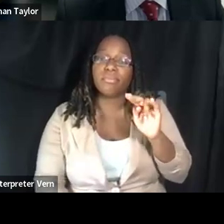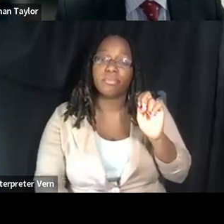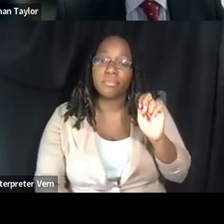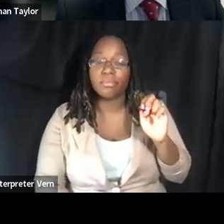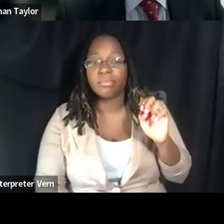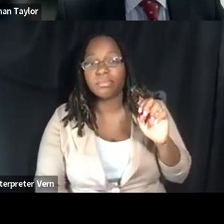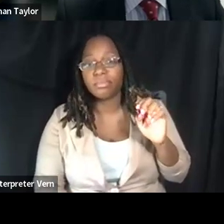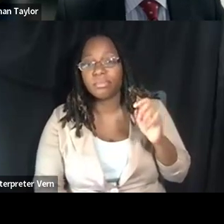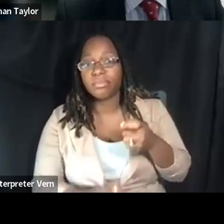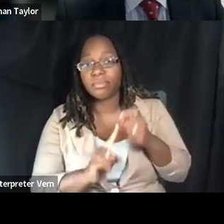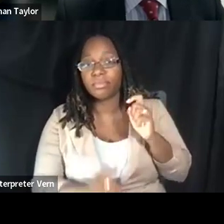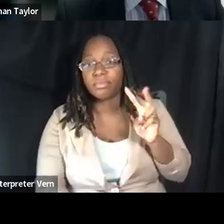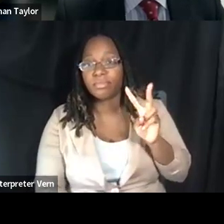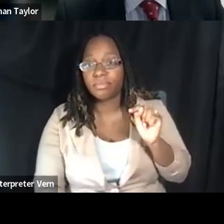Vermont.